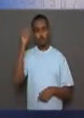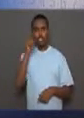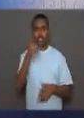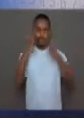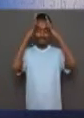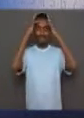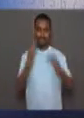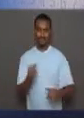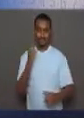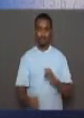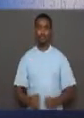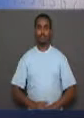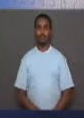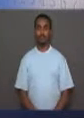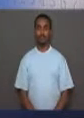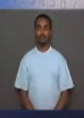finally decided upon.